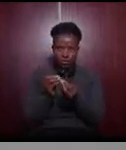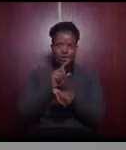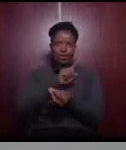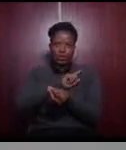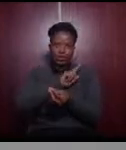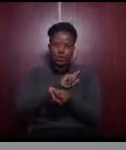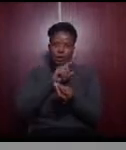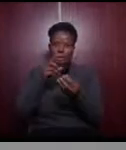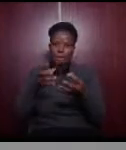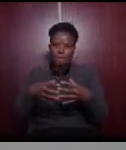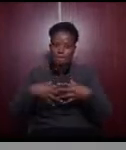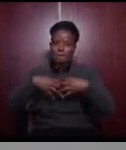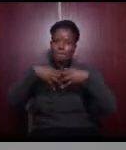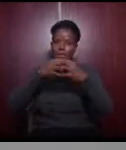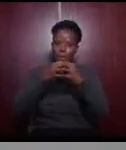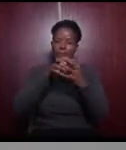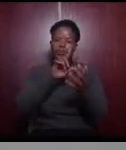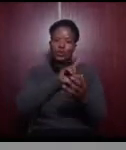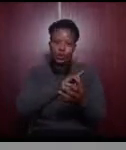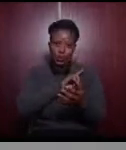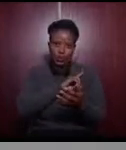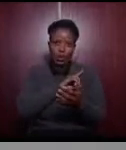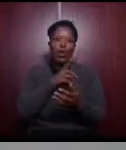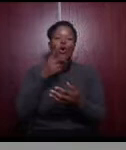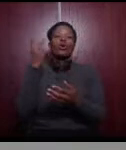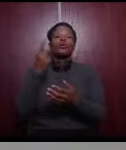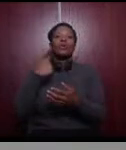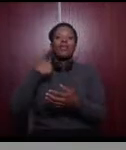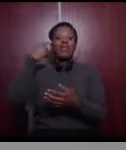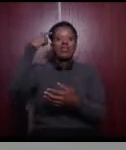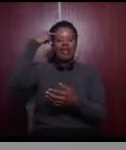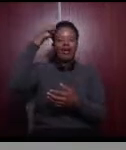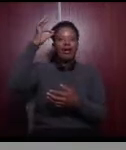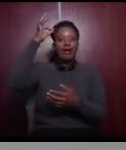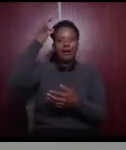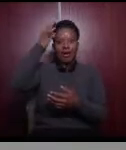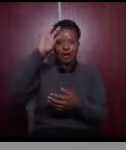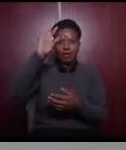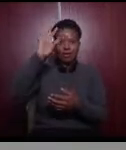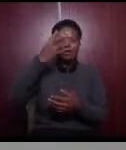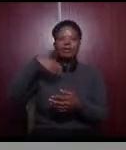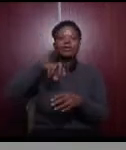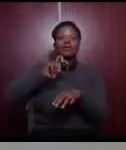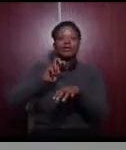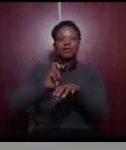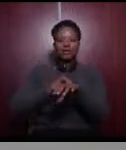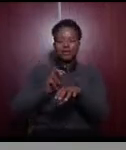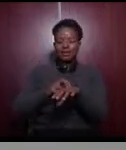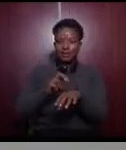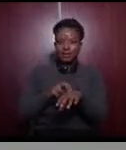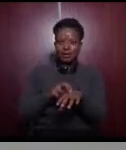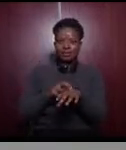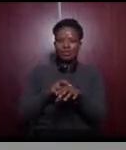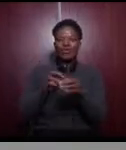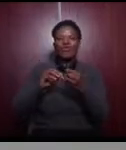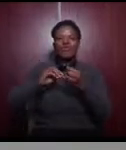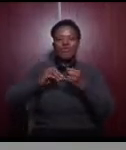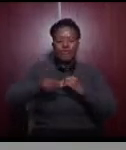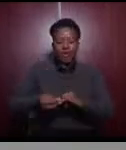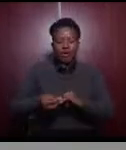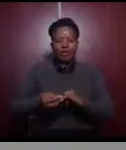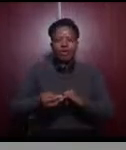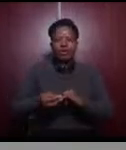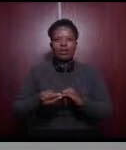amendiwa gona nong, and ke nagana gore government ya rona ya leka ka bojotlhe gore di